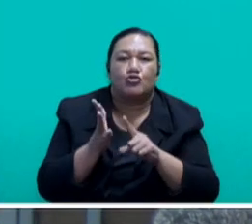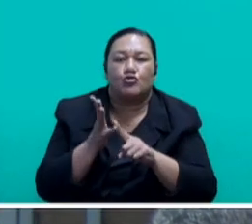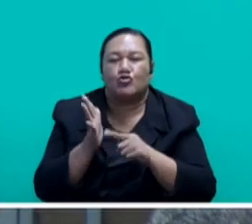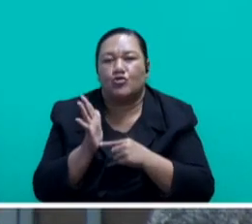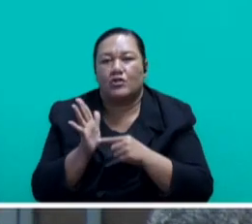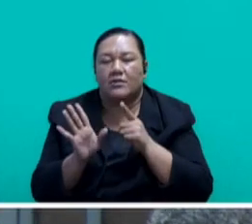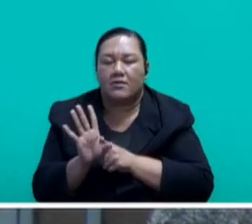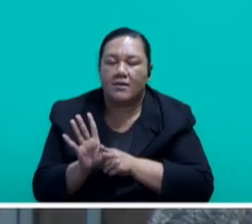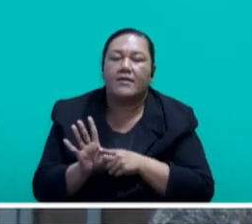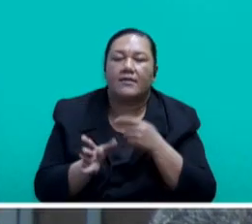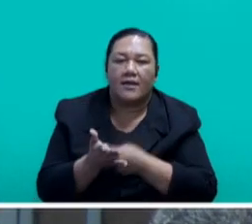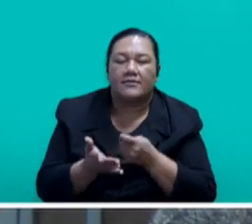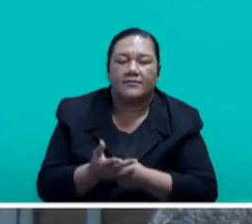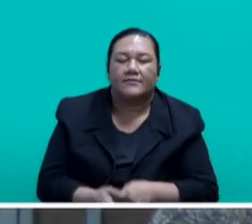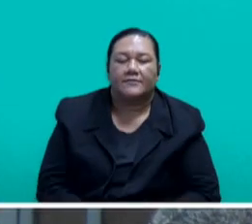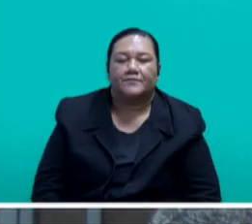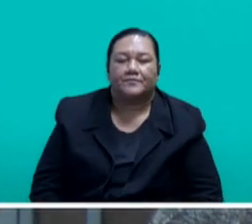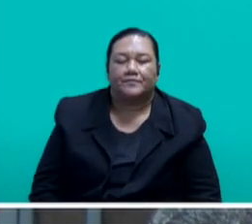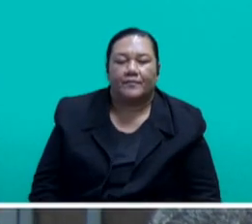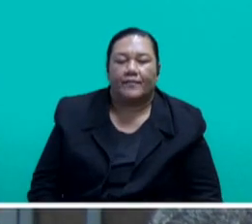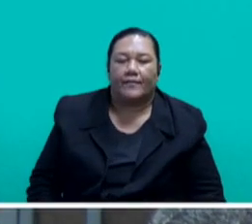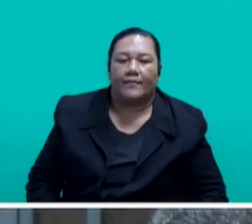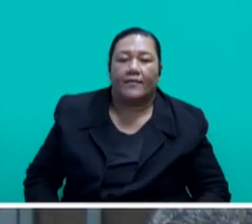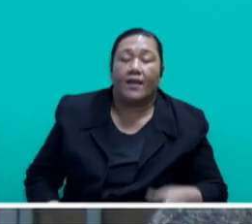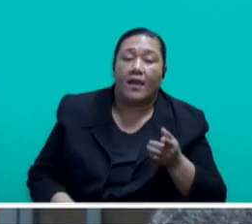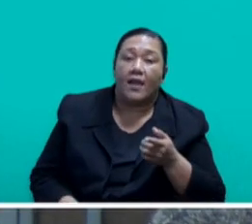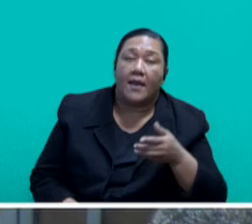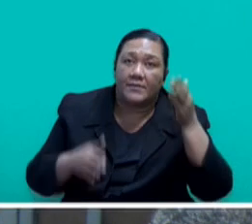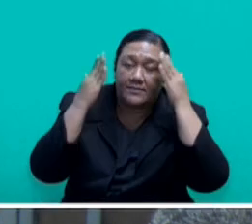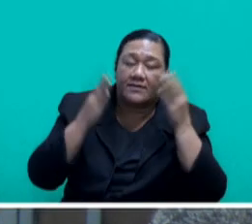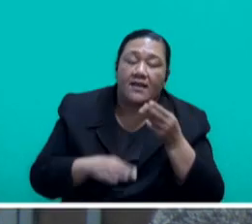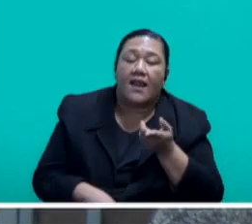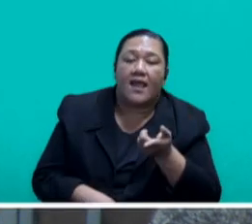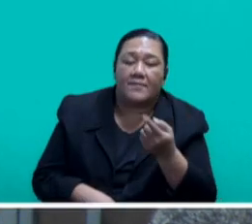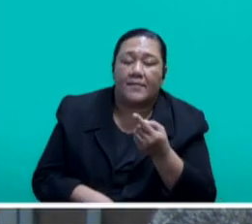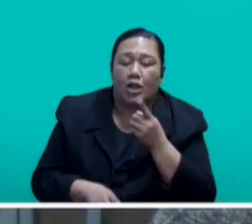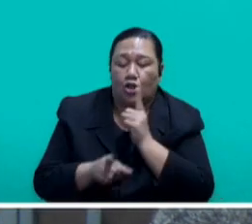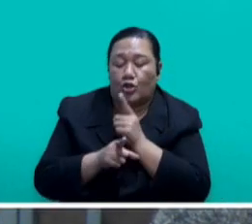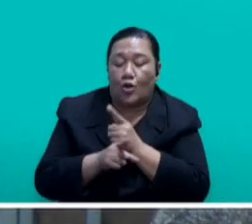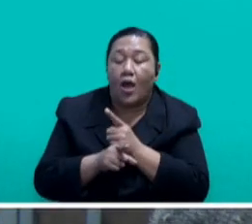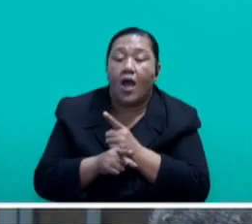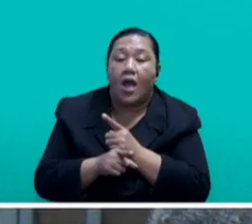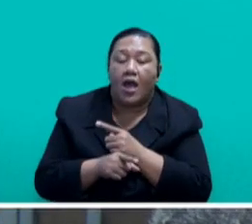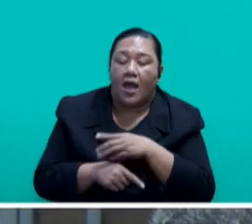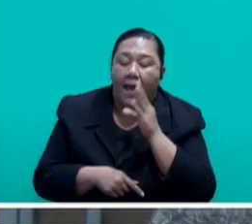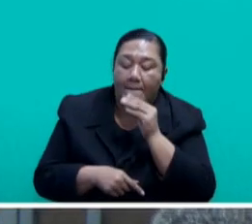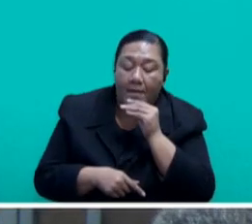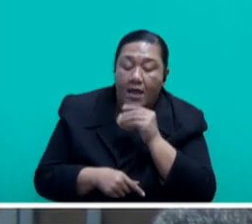Mr. Speaker, sir, let me talk on the core functions of my ministry, and that is rural